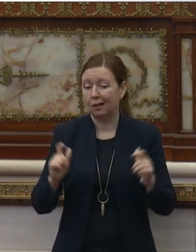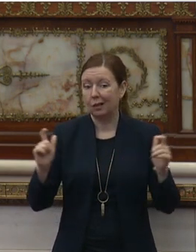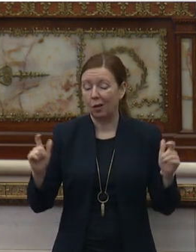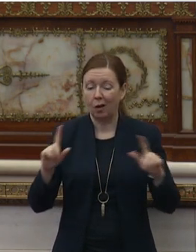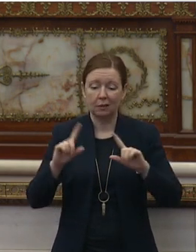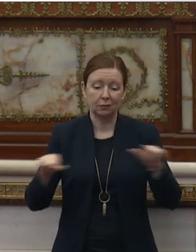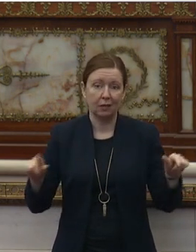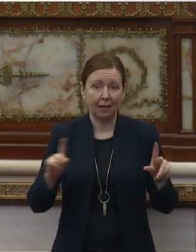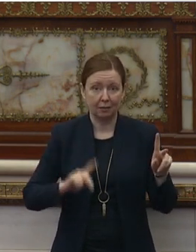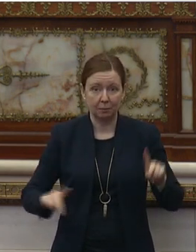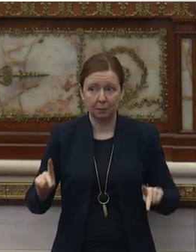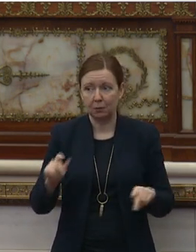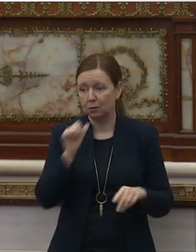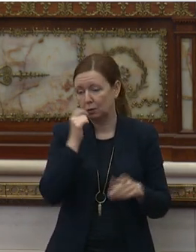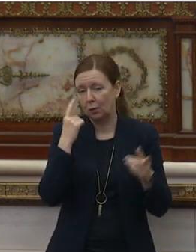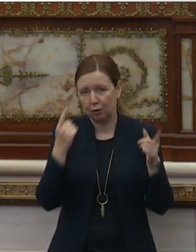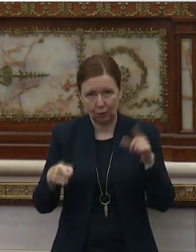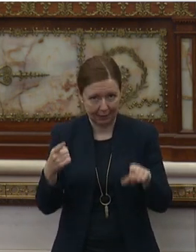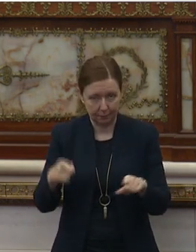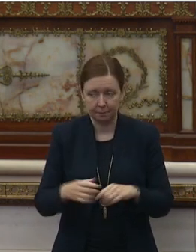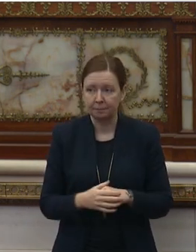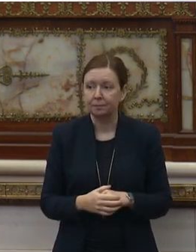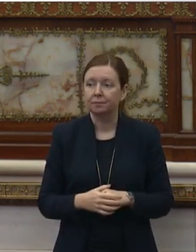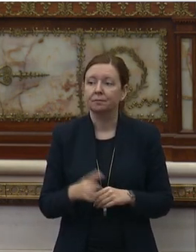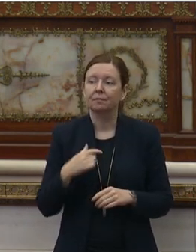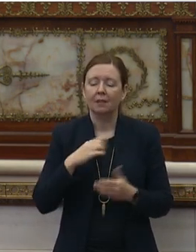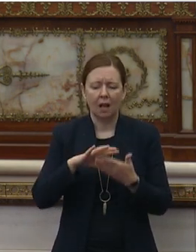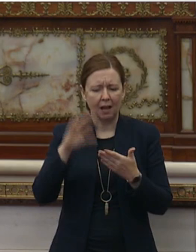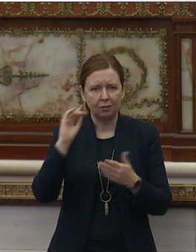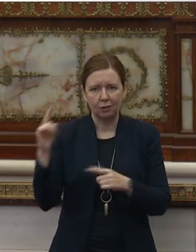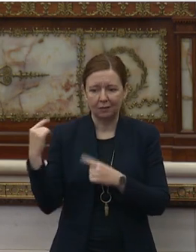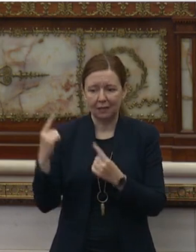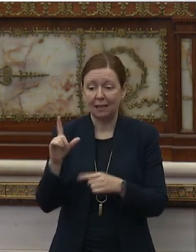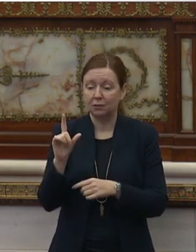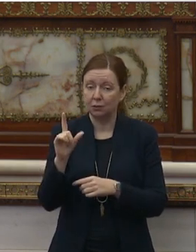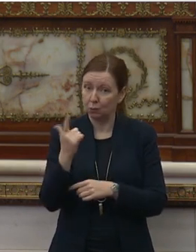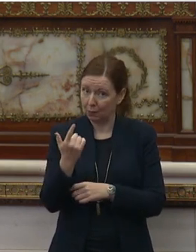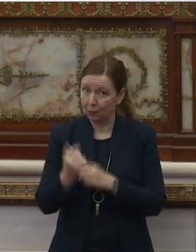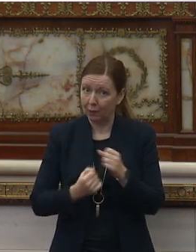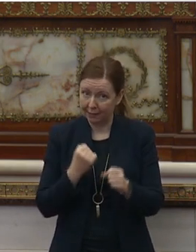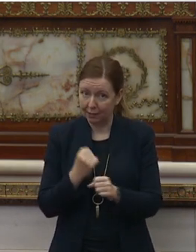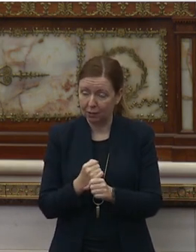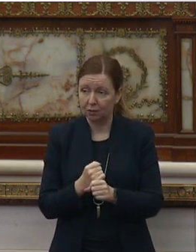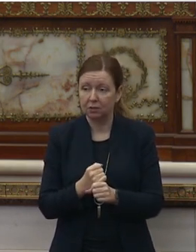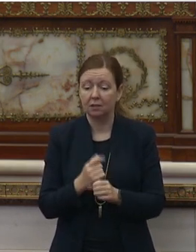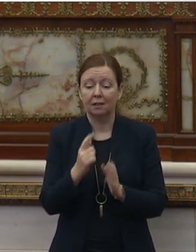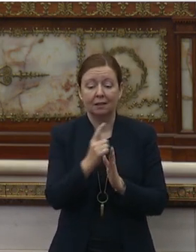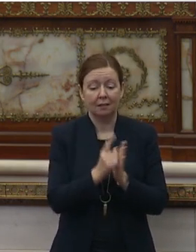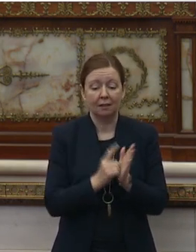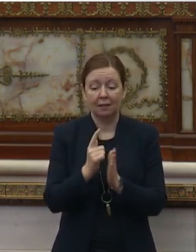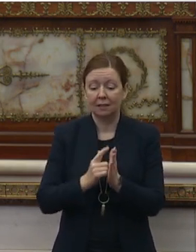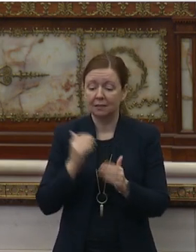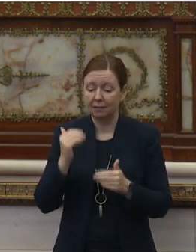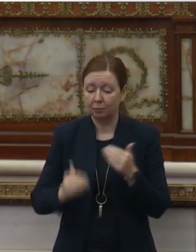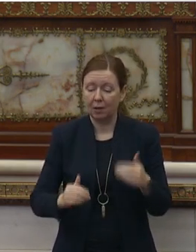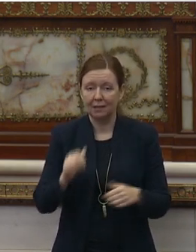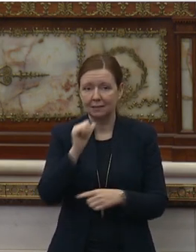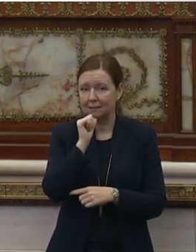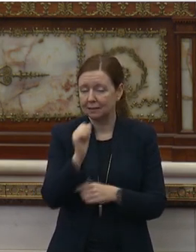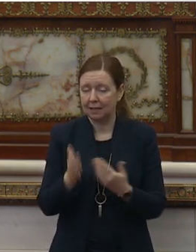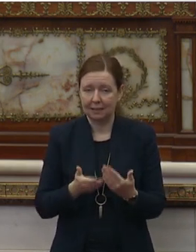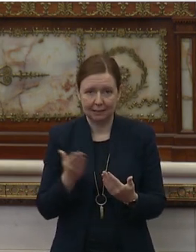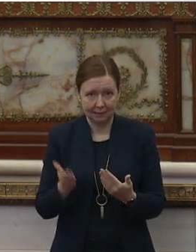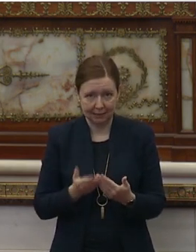variety of people do not agree. As I've learned over the last 21 years, the legislative process is not